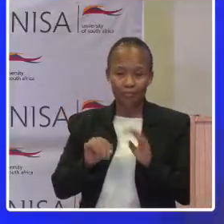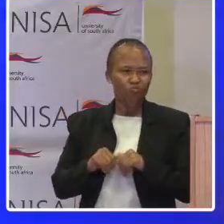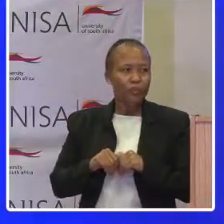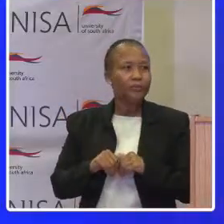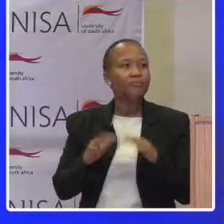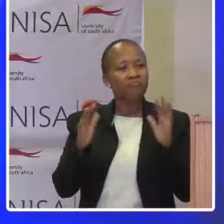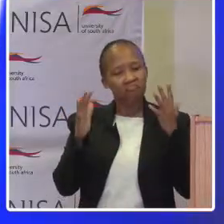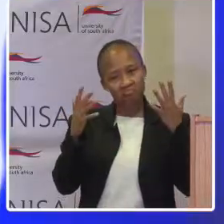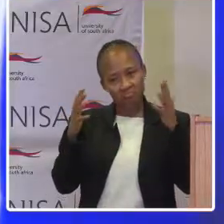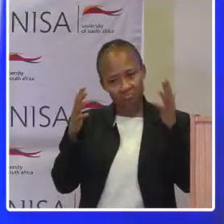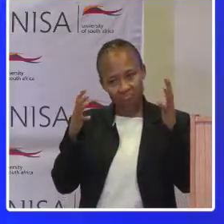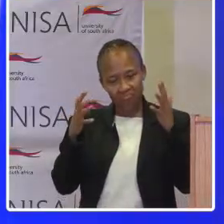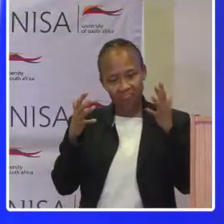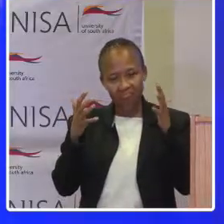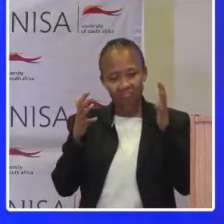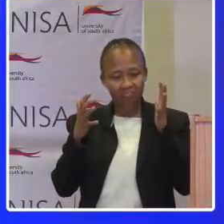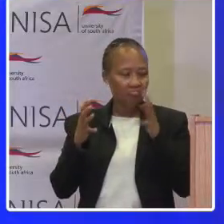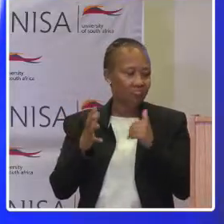Let's give her a hand of applause.